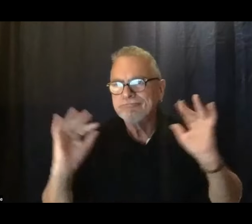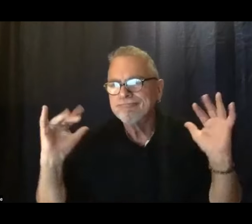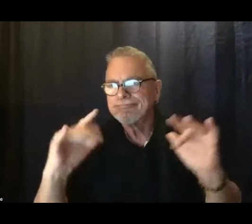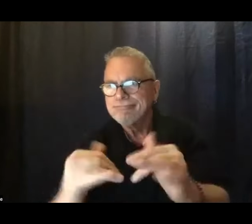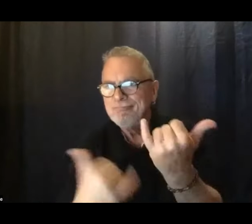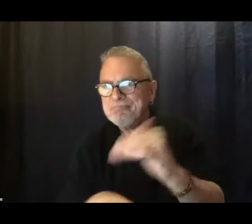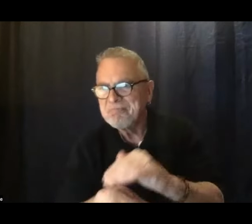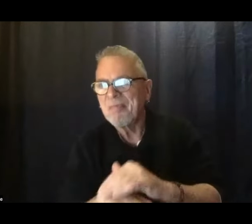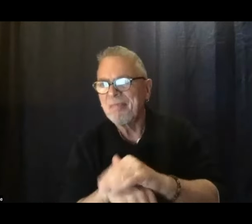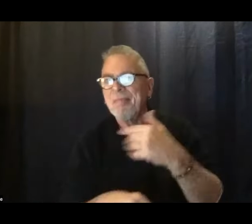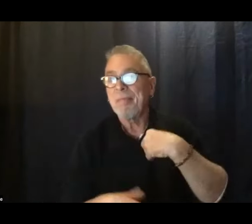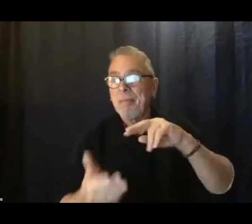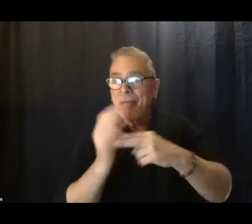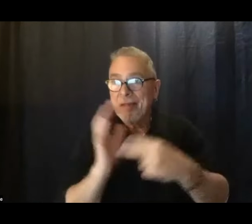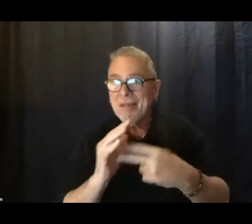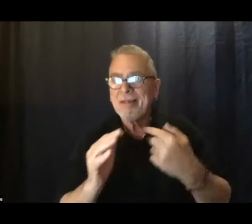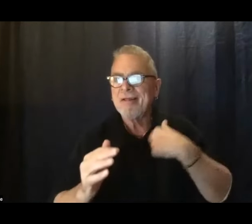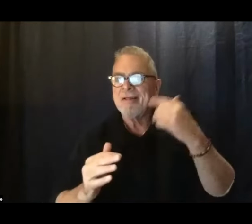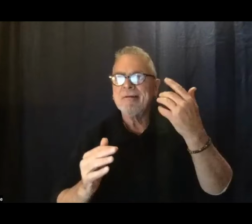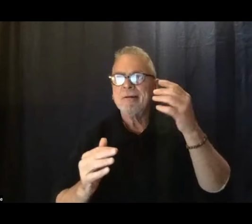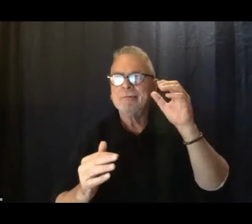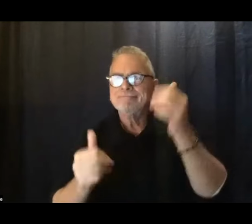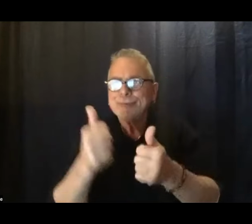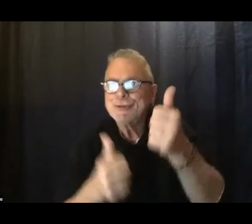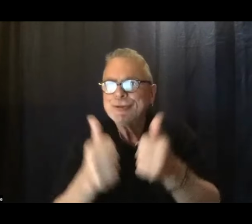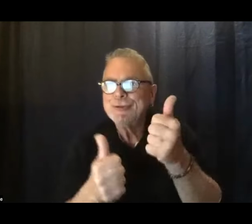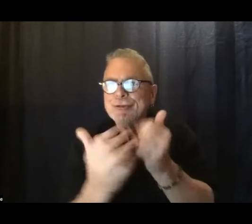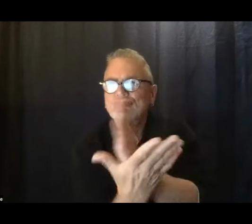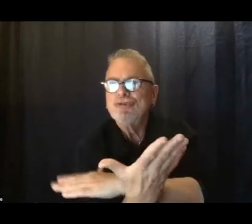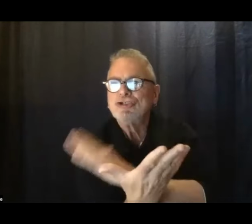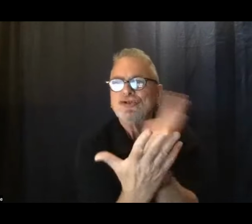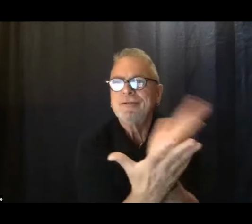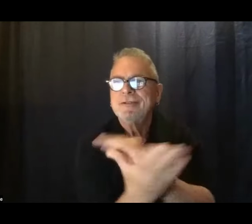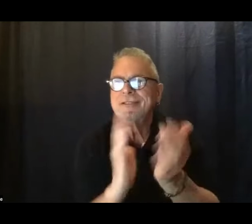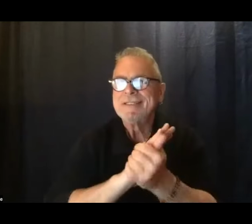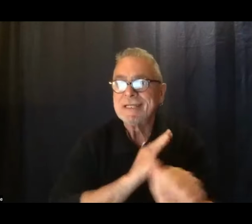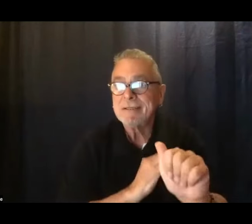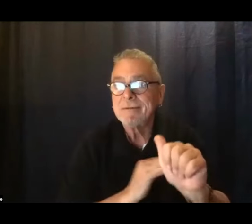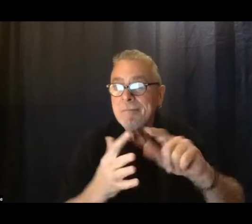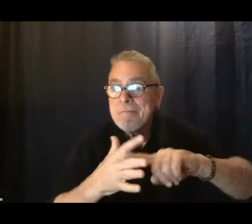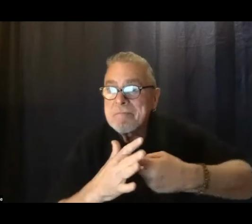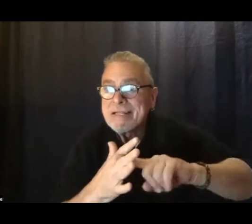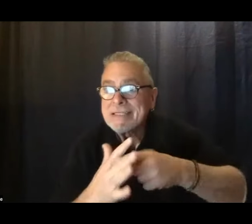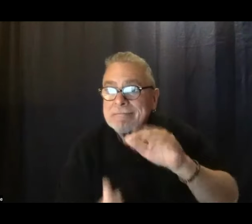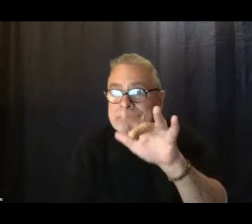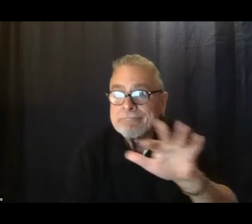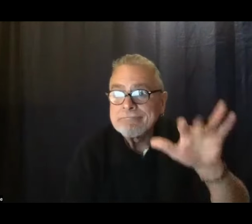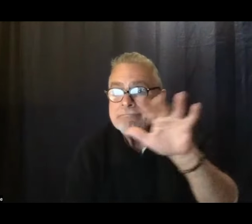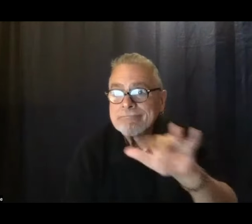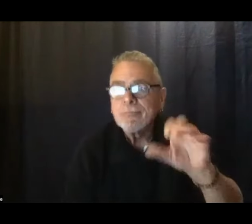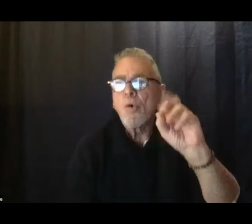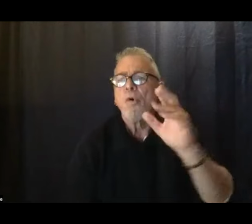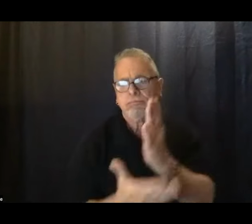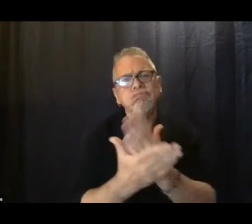I think there may be over 50 people tonight. So we are seeing some people that are coming in with a range